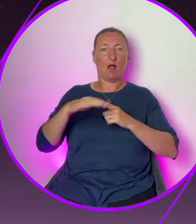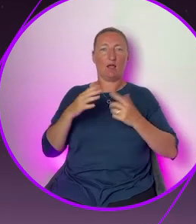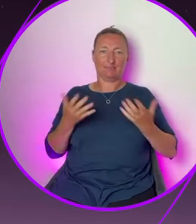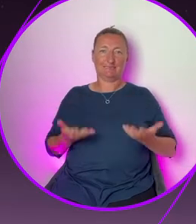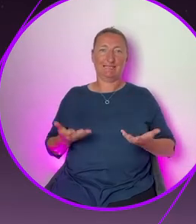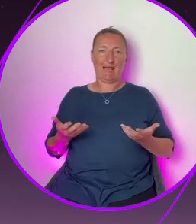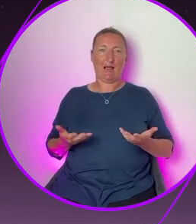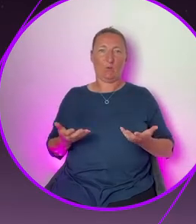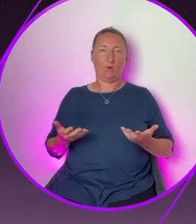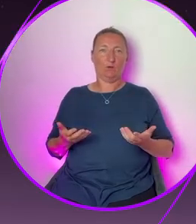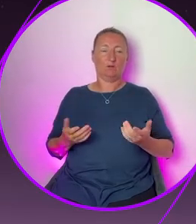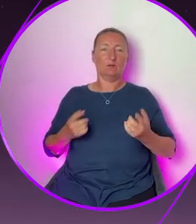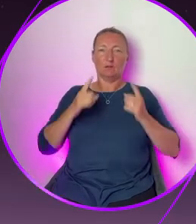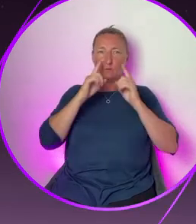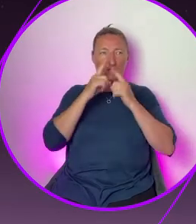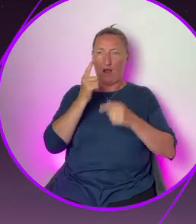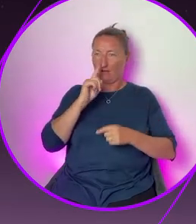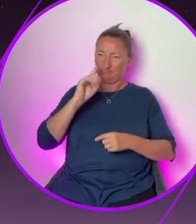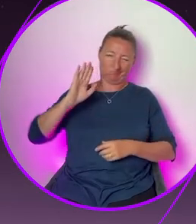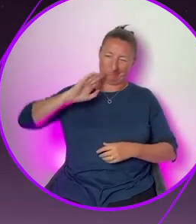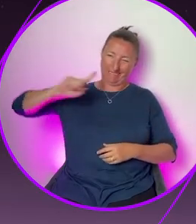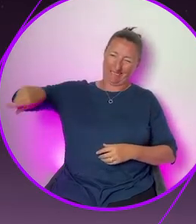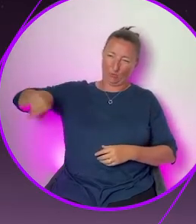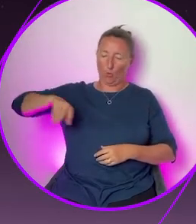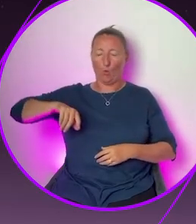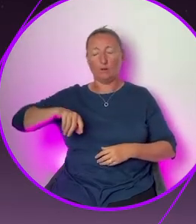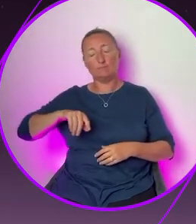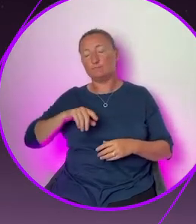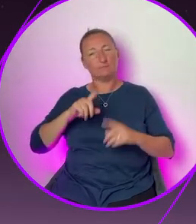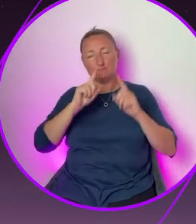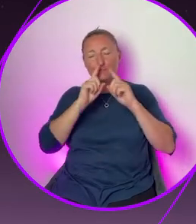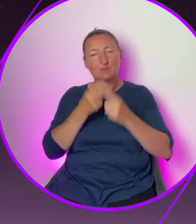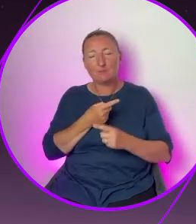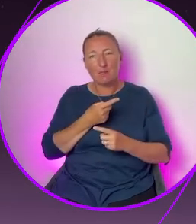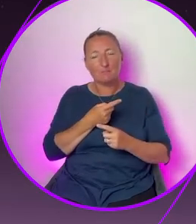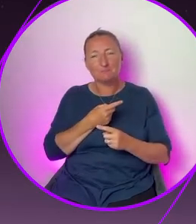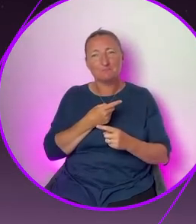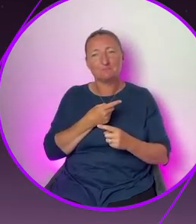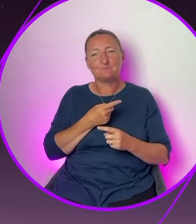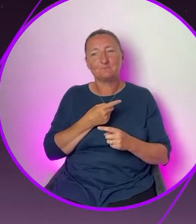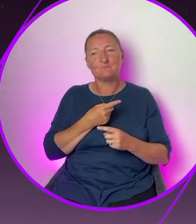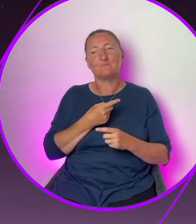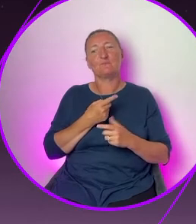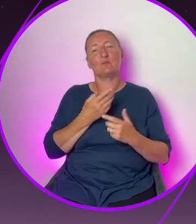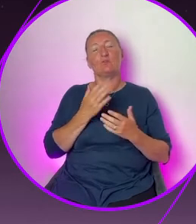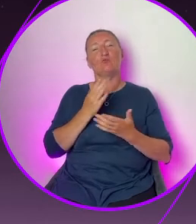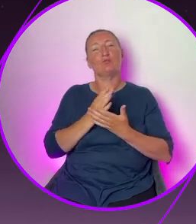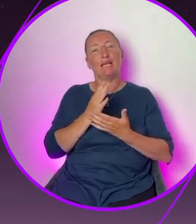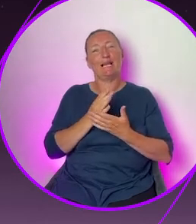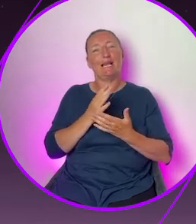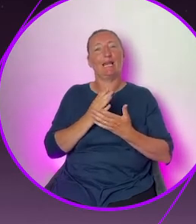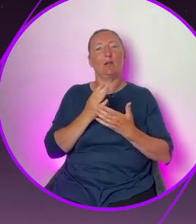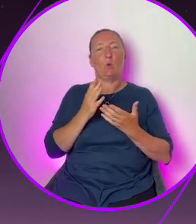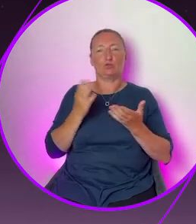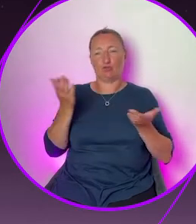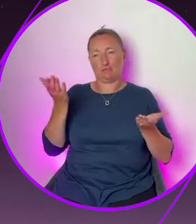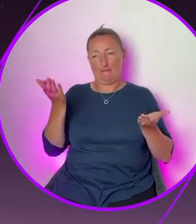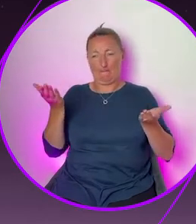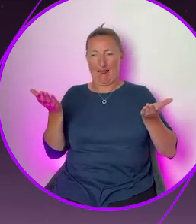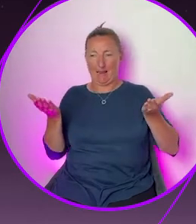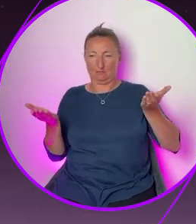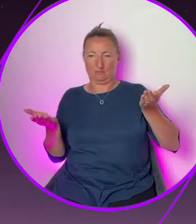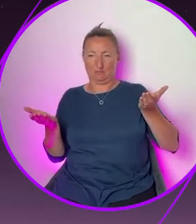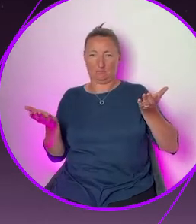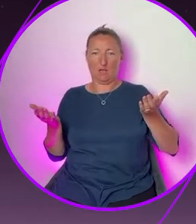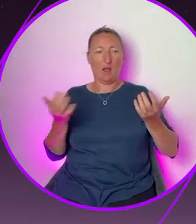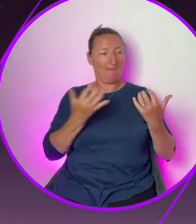don't want to pretend that that doesn't exist. I think what we're trying to say is to enable some kind of like leveling up between the public